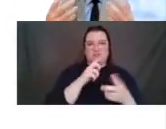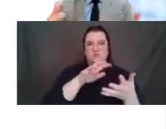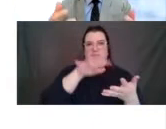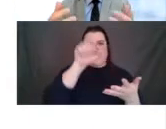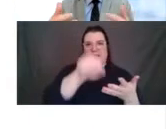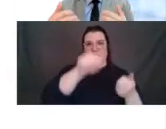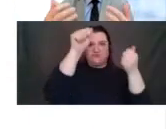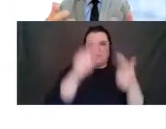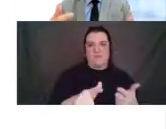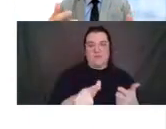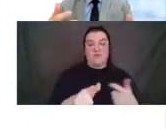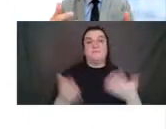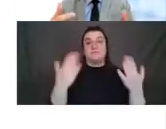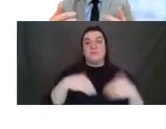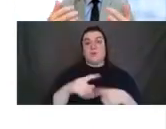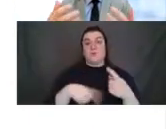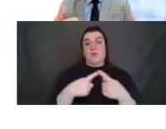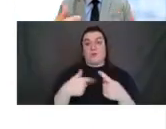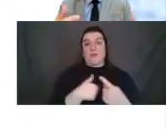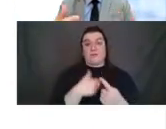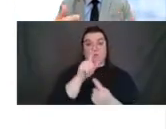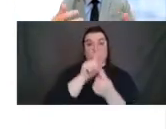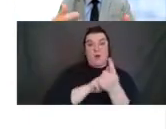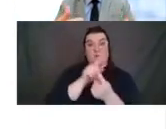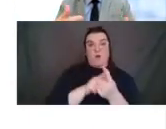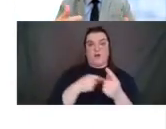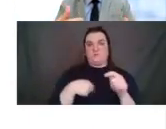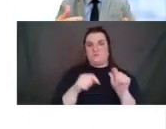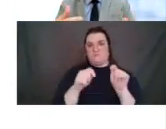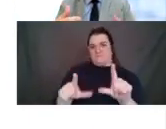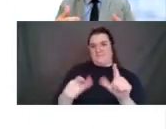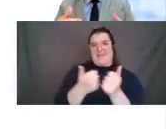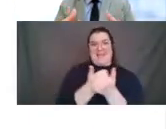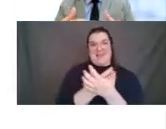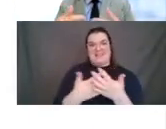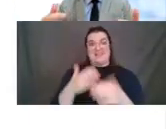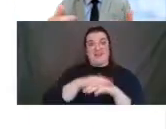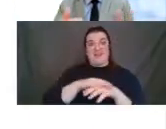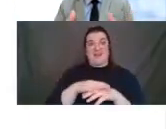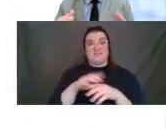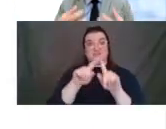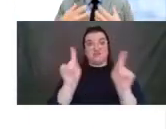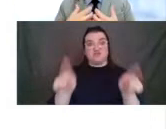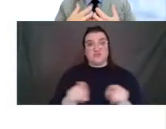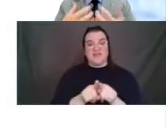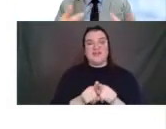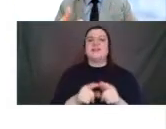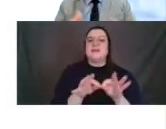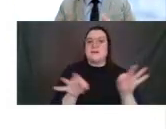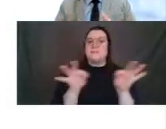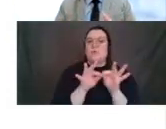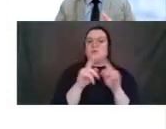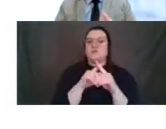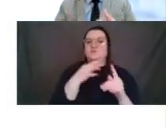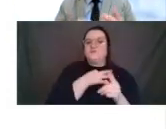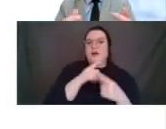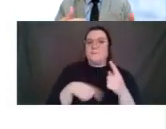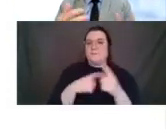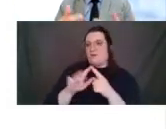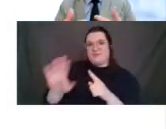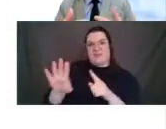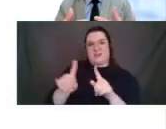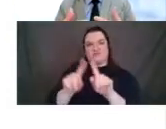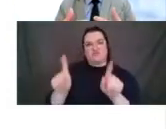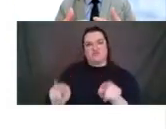and we're presenting any kind of thing on the screen, we want to be inquiring about the screen size and zoom in on our side as needed. And